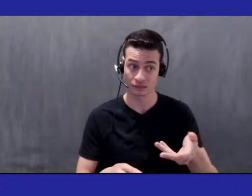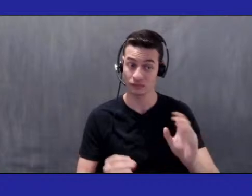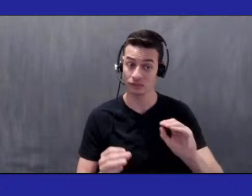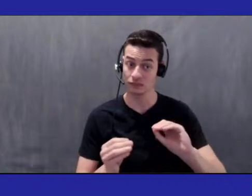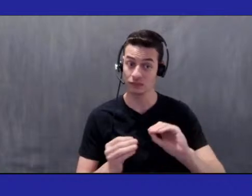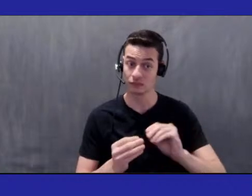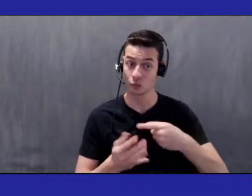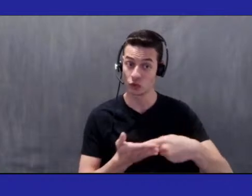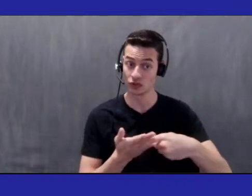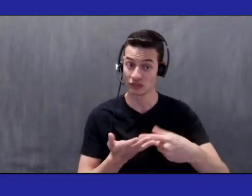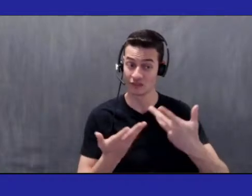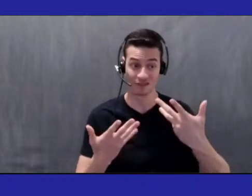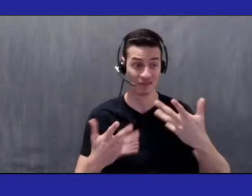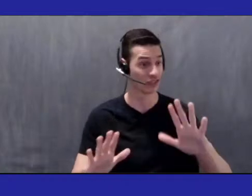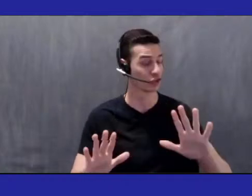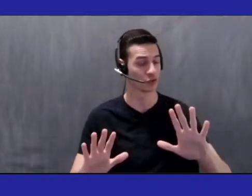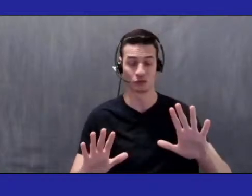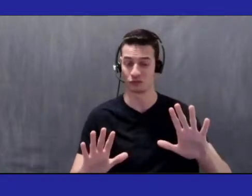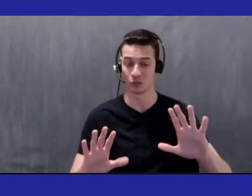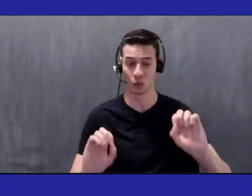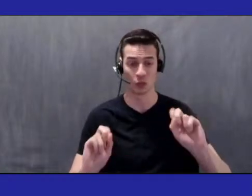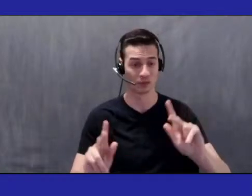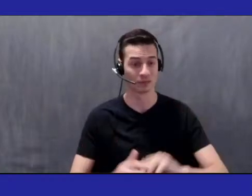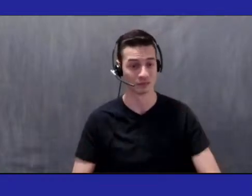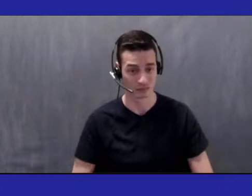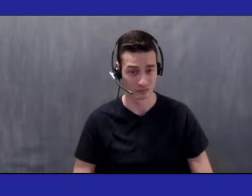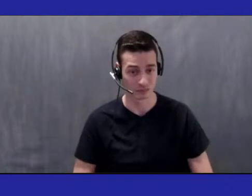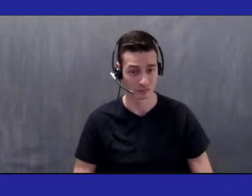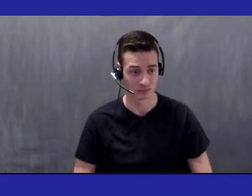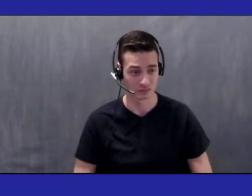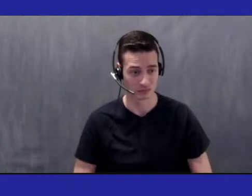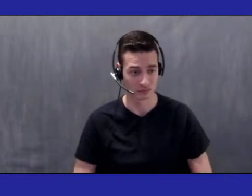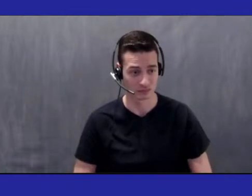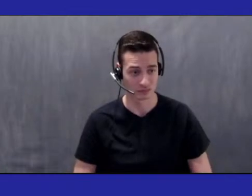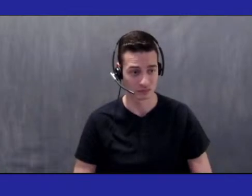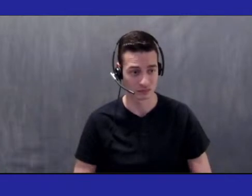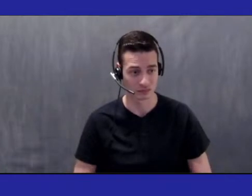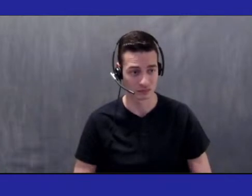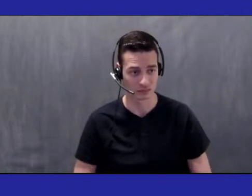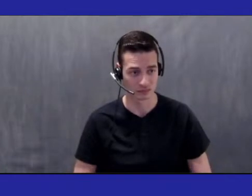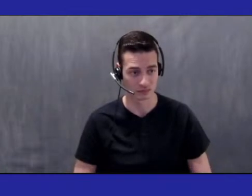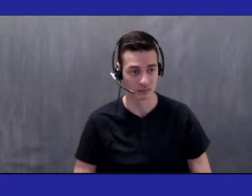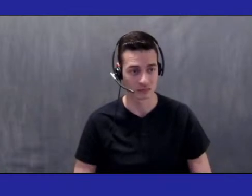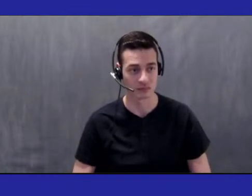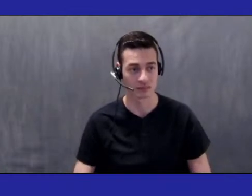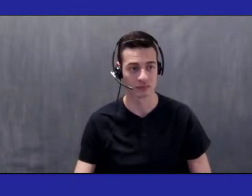meeting adjourned. Thank you. This meeting is no longer being recorded.